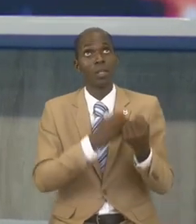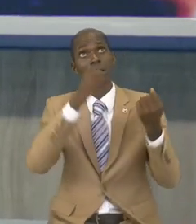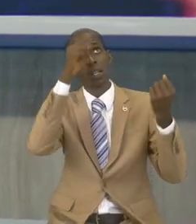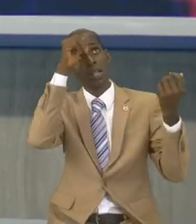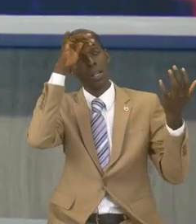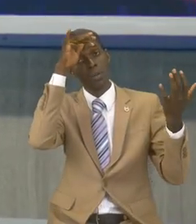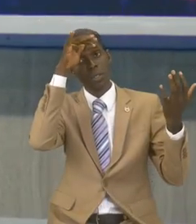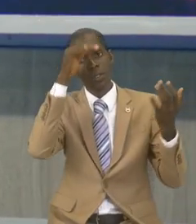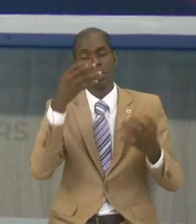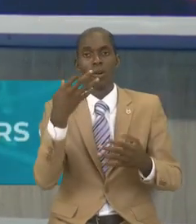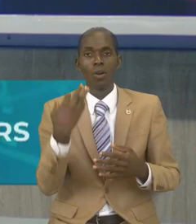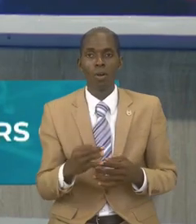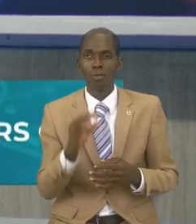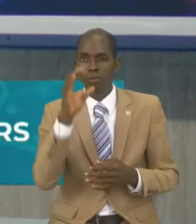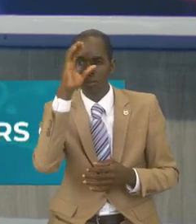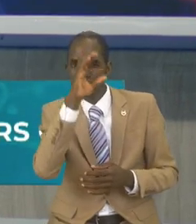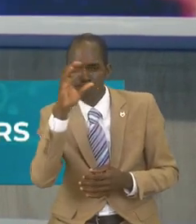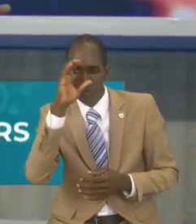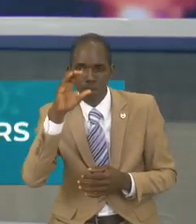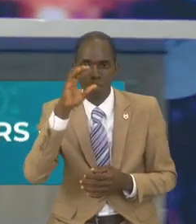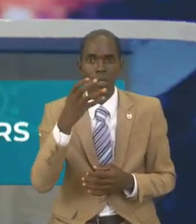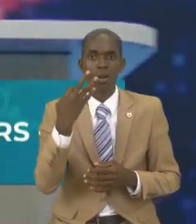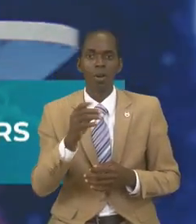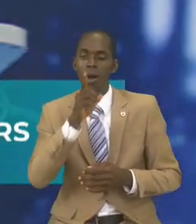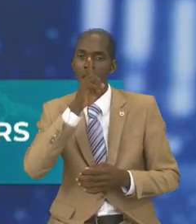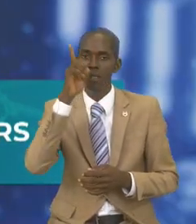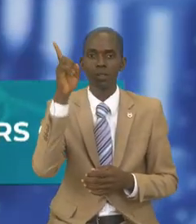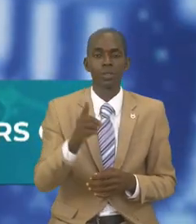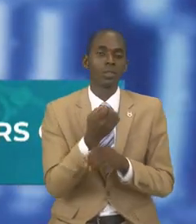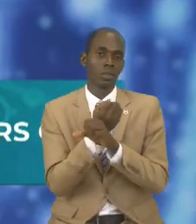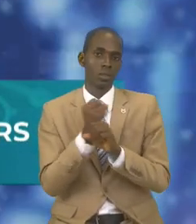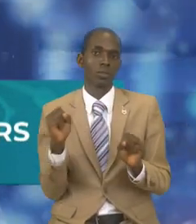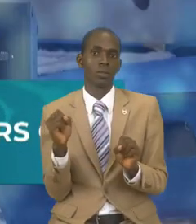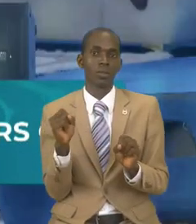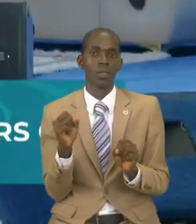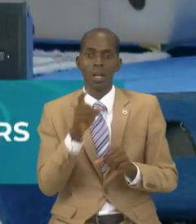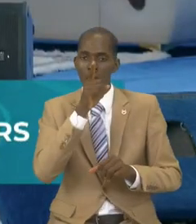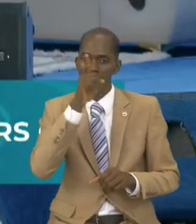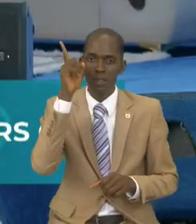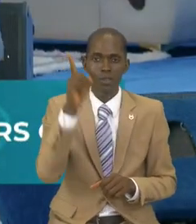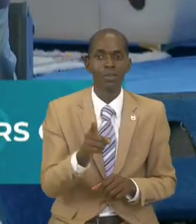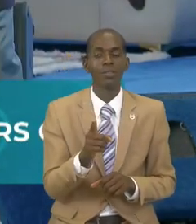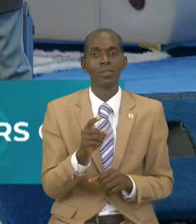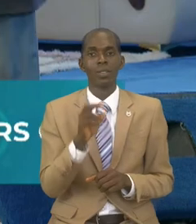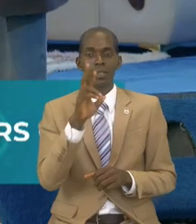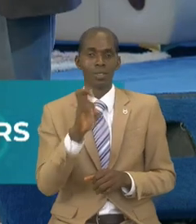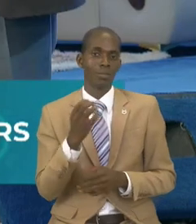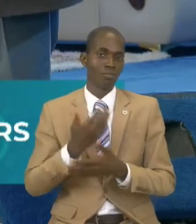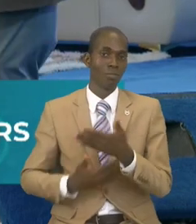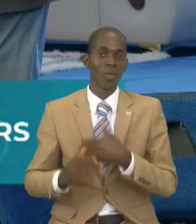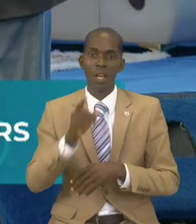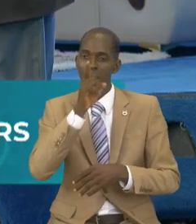expectation of seekers of assured salvation, assured regeneration,